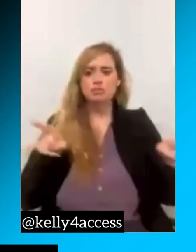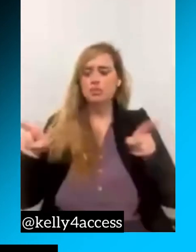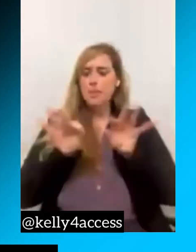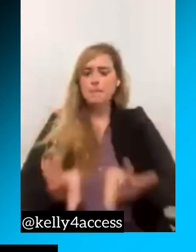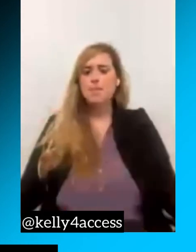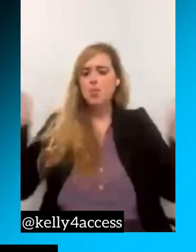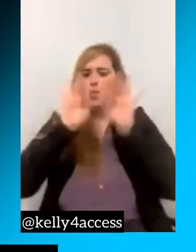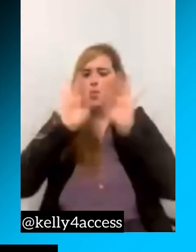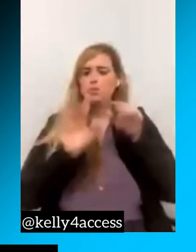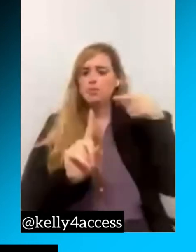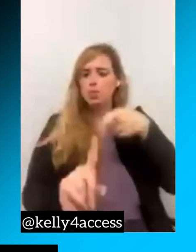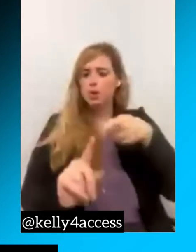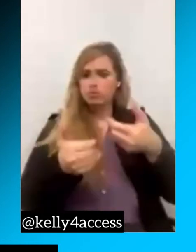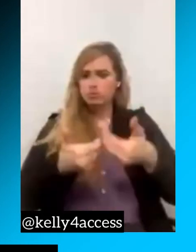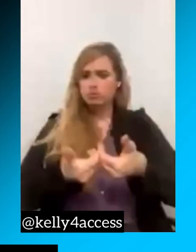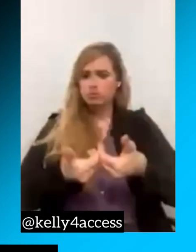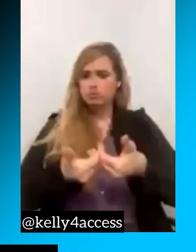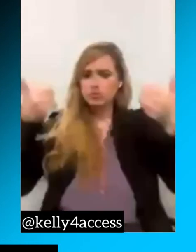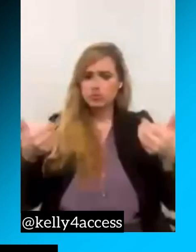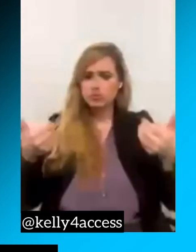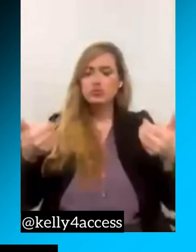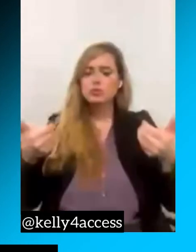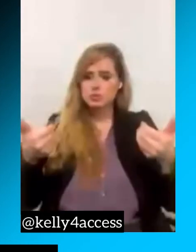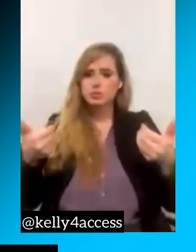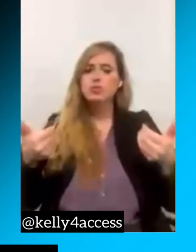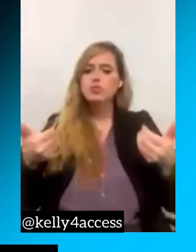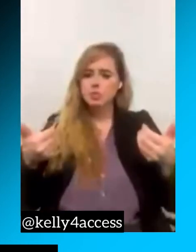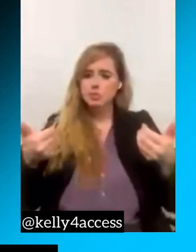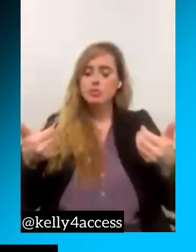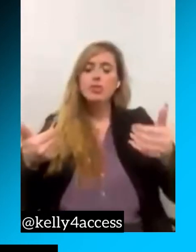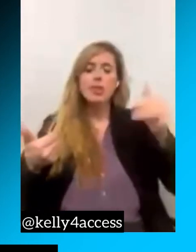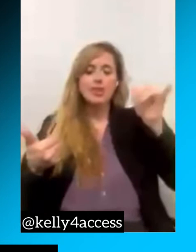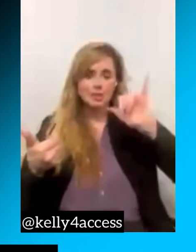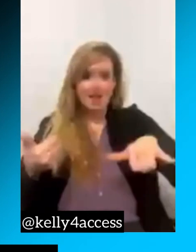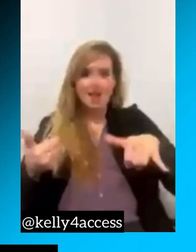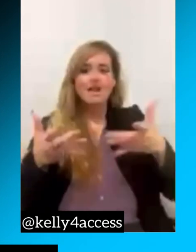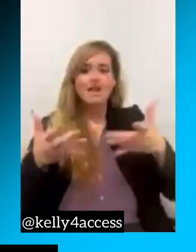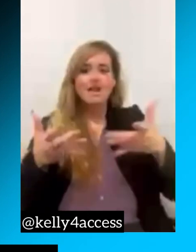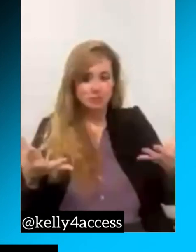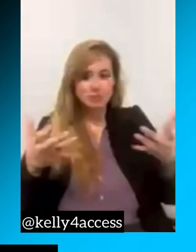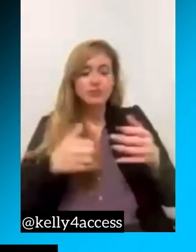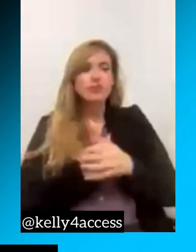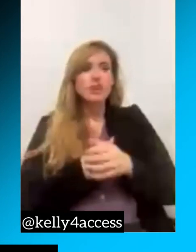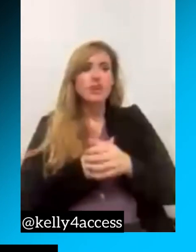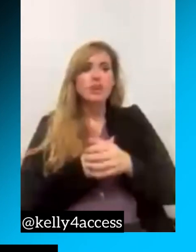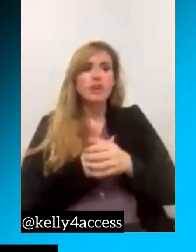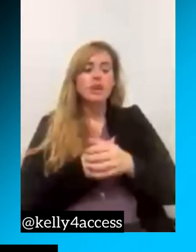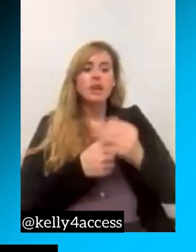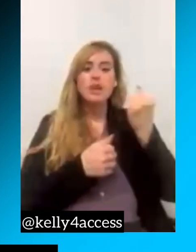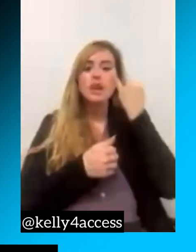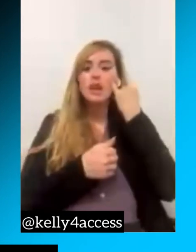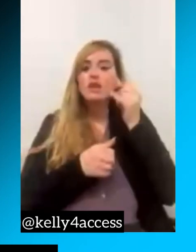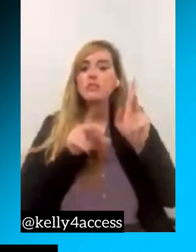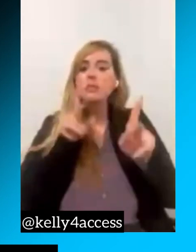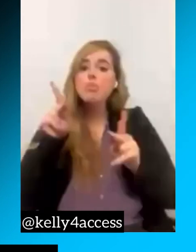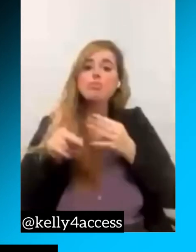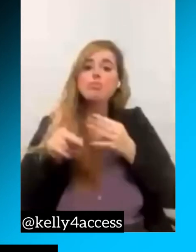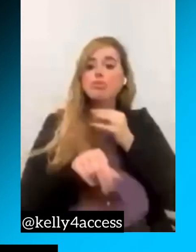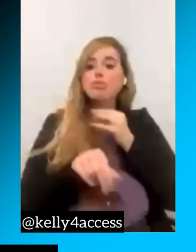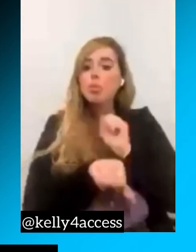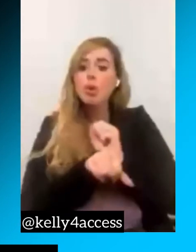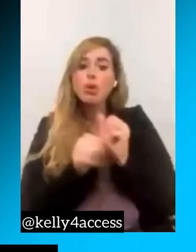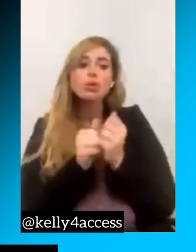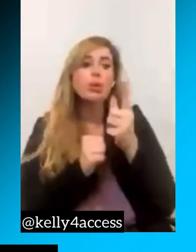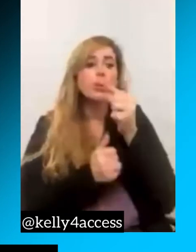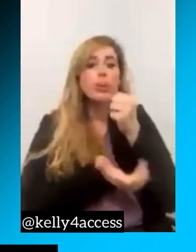people to know, it might be helpful for someone who wants to work with someone who's more person centered as opposed